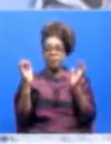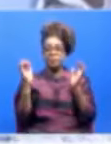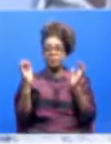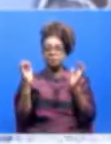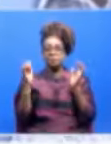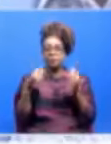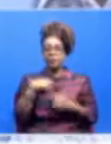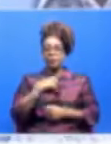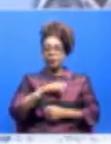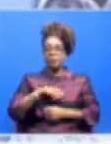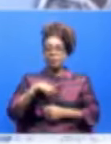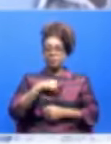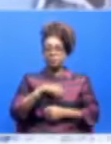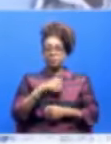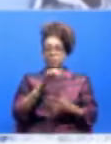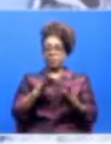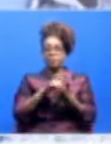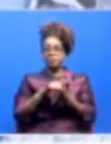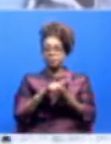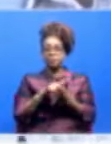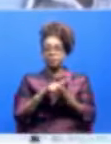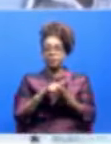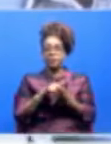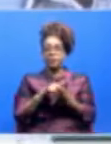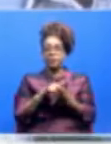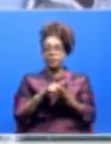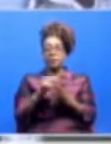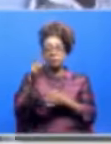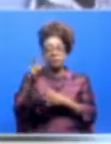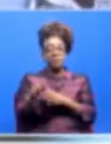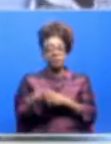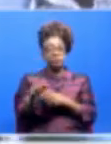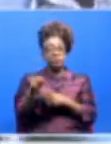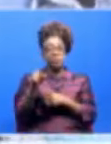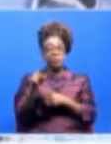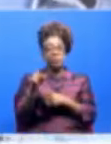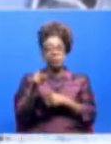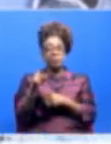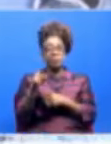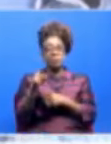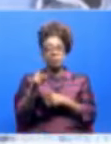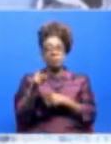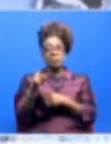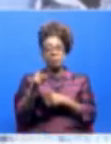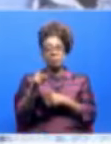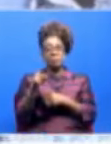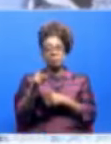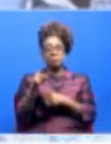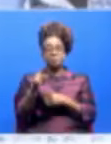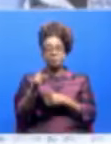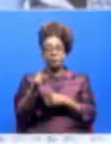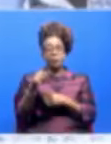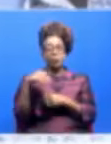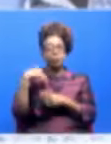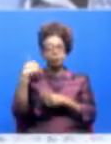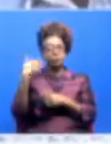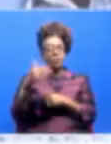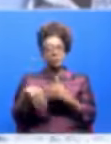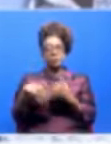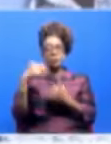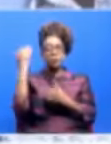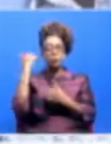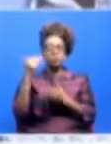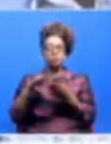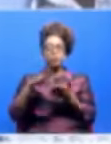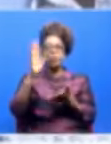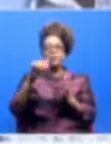very unfortunate that the perpetrator of what we are witnessing here has been to court more